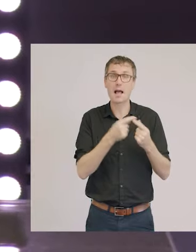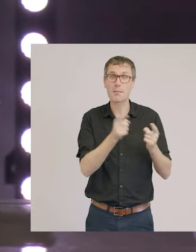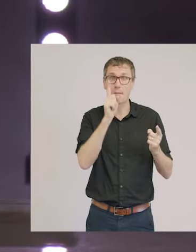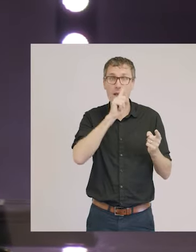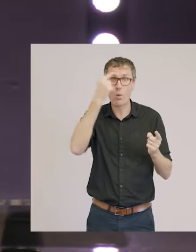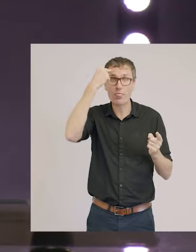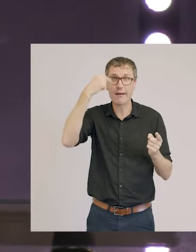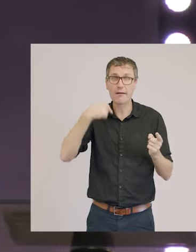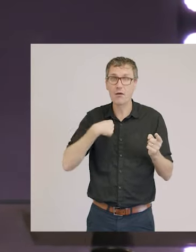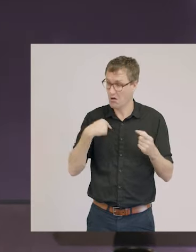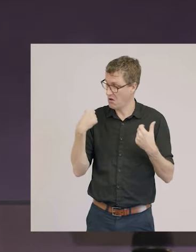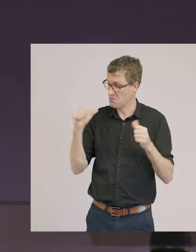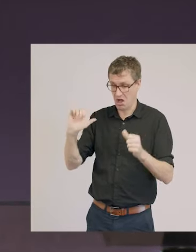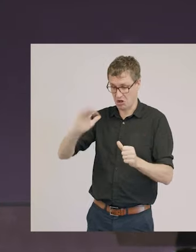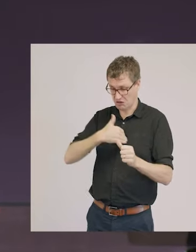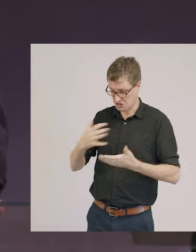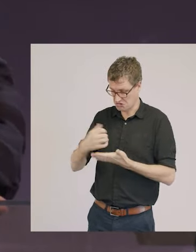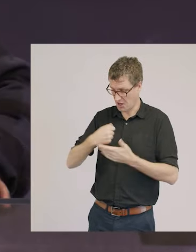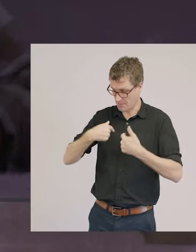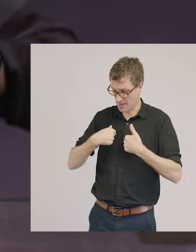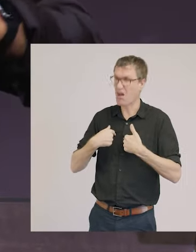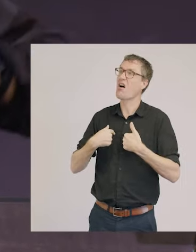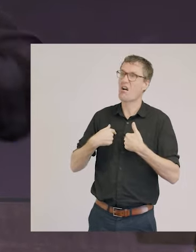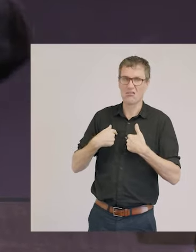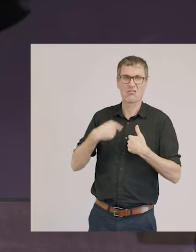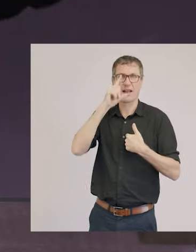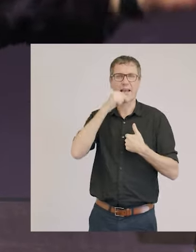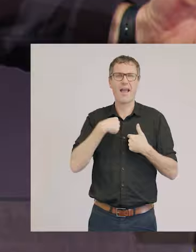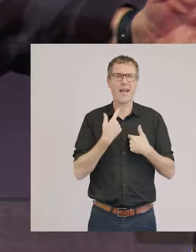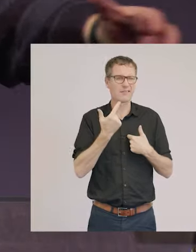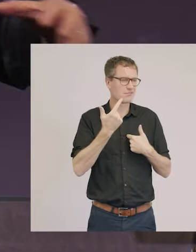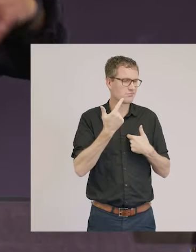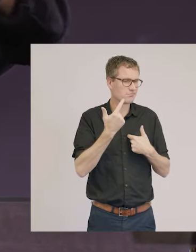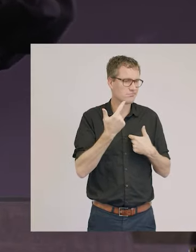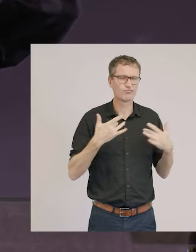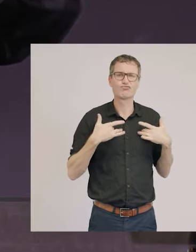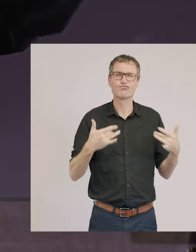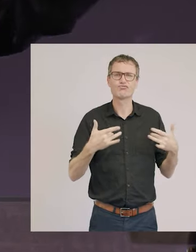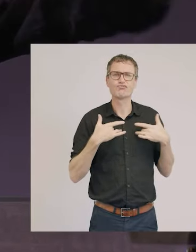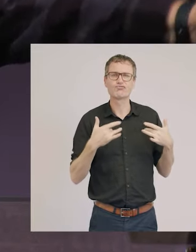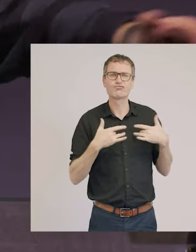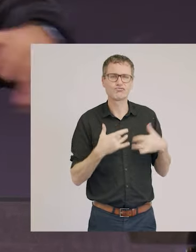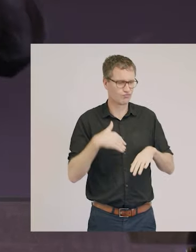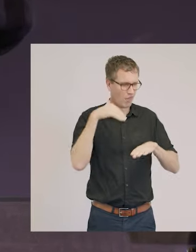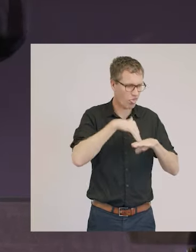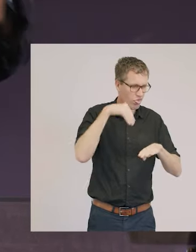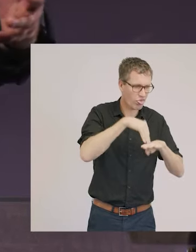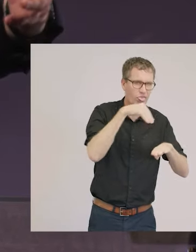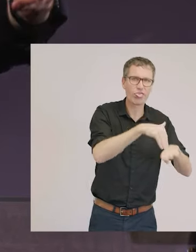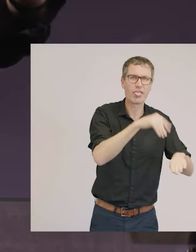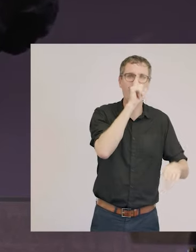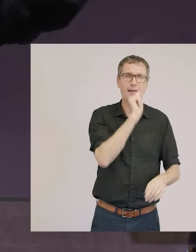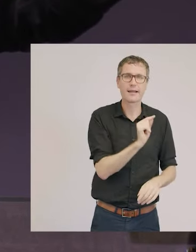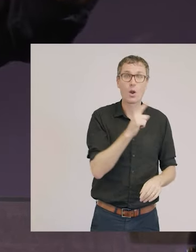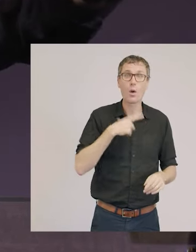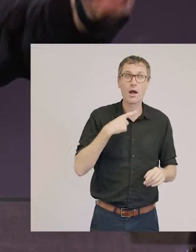that. Once I've been saved, I can actually live like the rest of the world. I can just live immorally. I can live unethically. I can